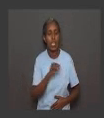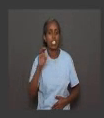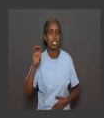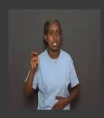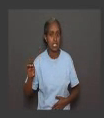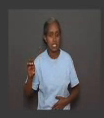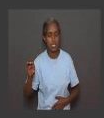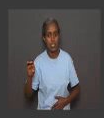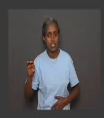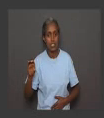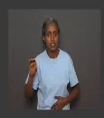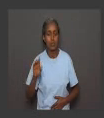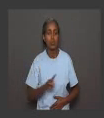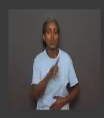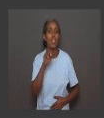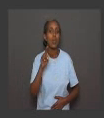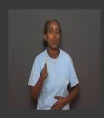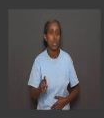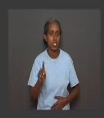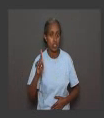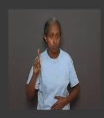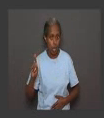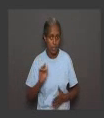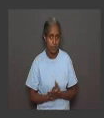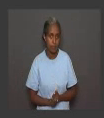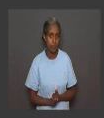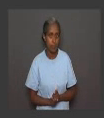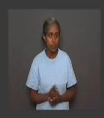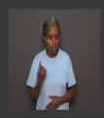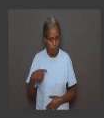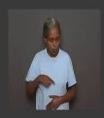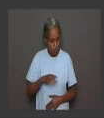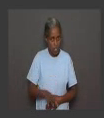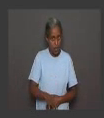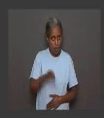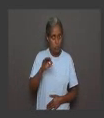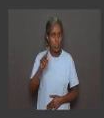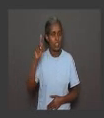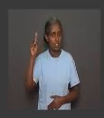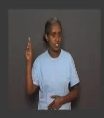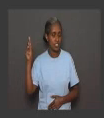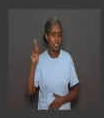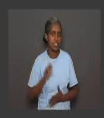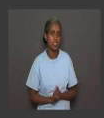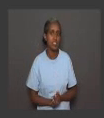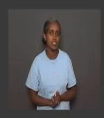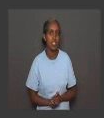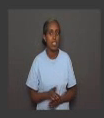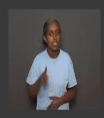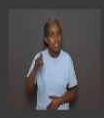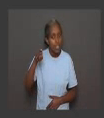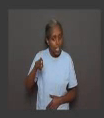C into equation 1, we obtain this: